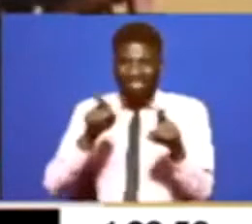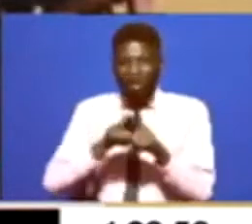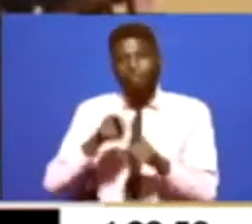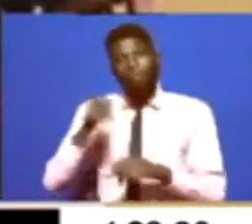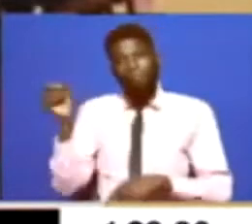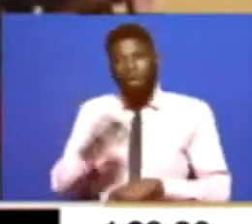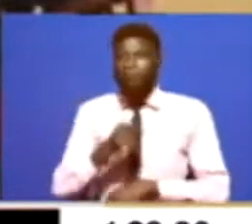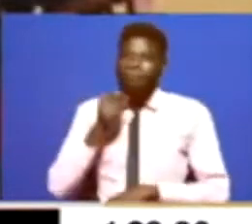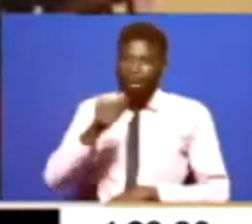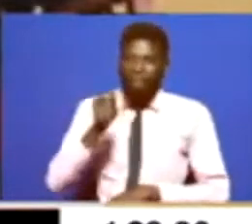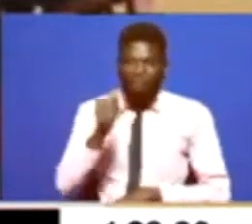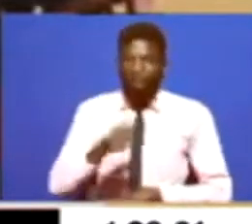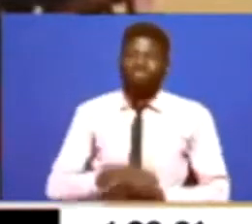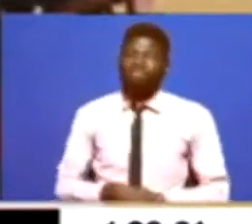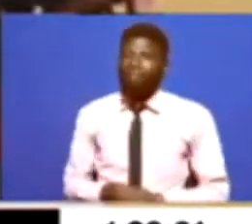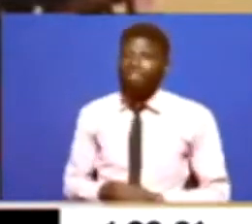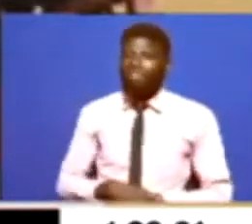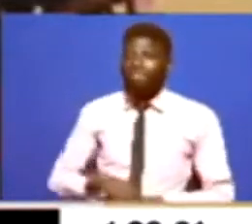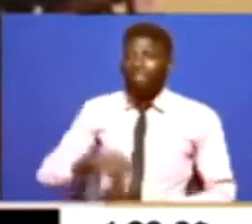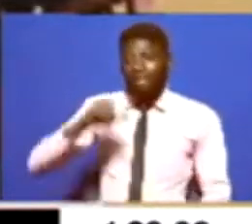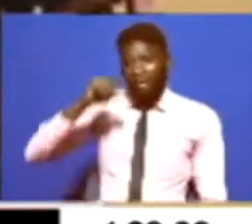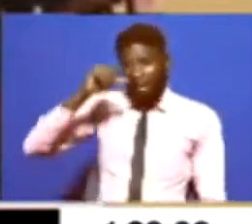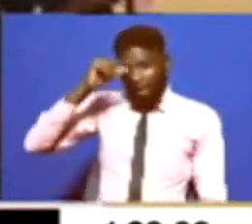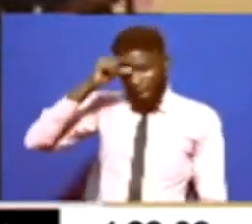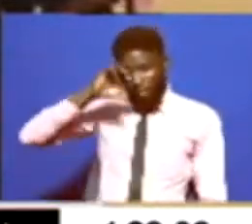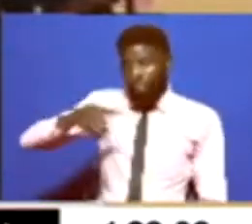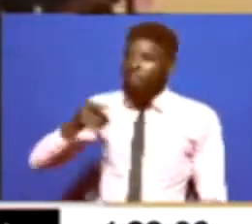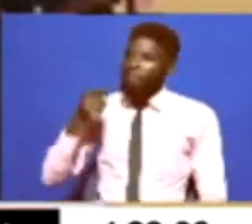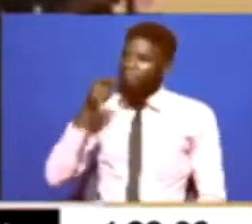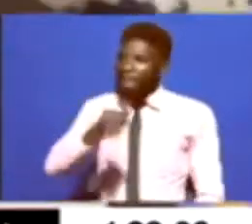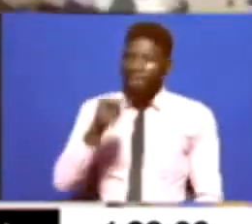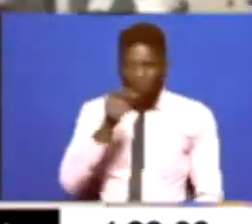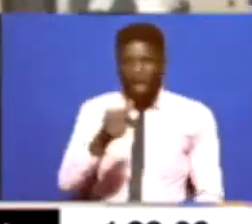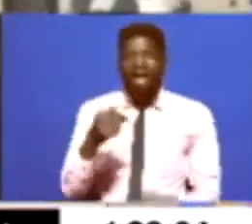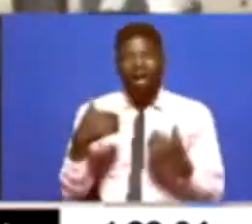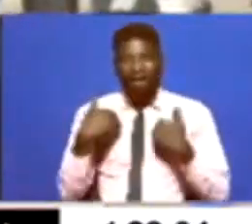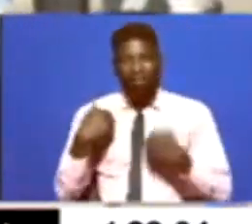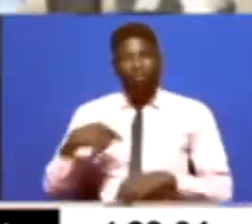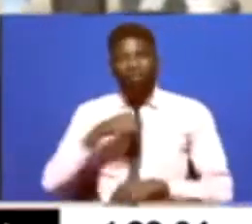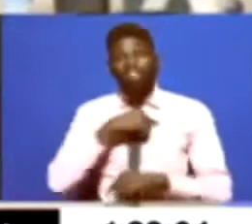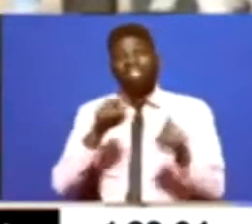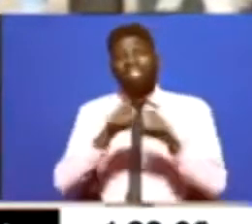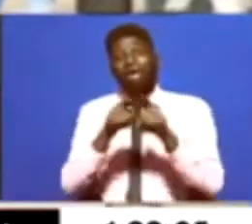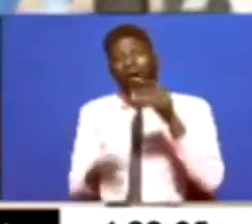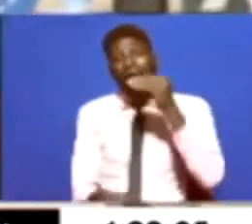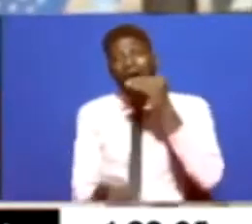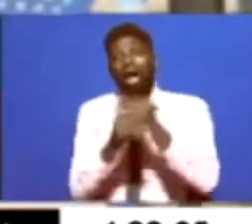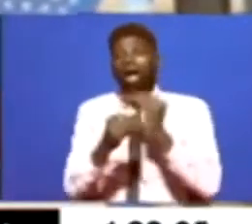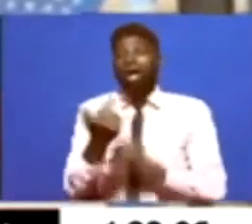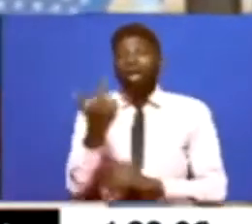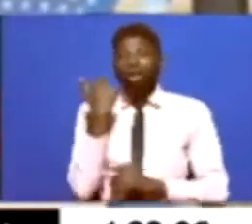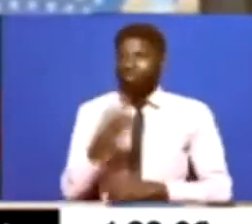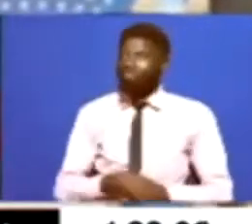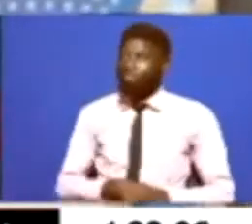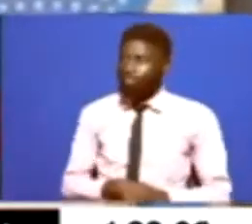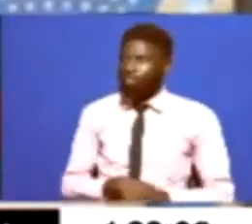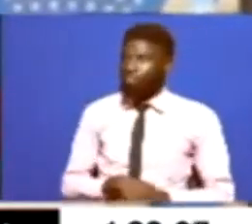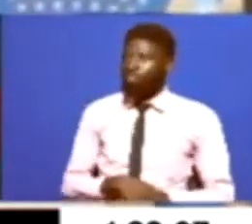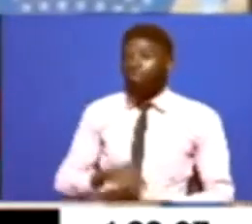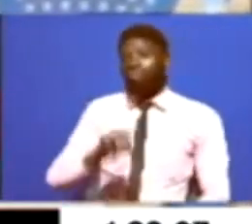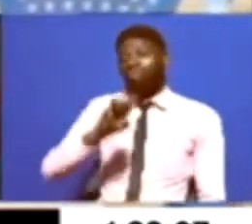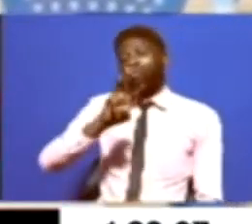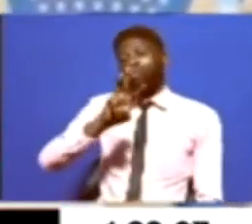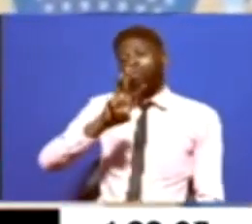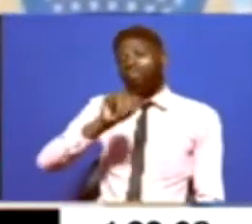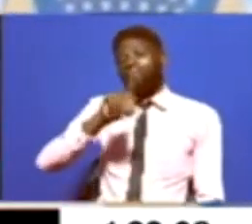the stipend, we have put that stipend in law. CIRCC in charge of health, Dismas Wakla, has sponsored a county's